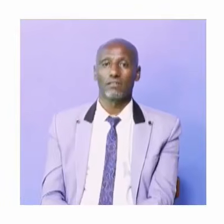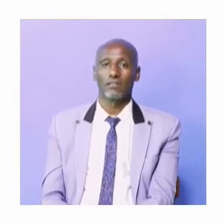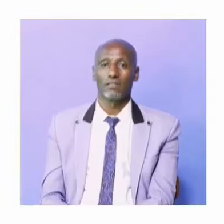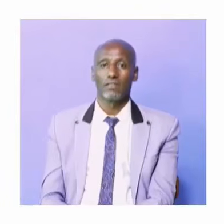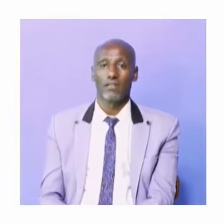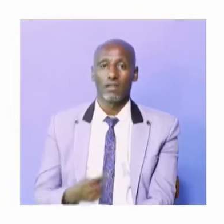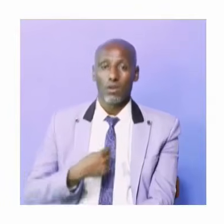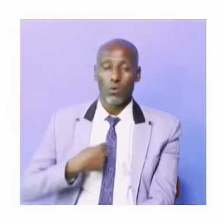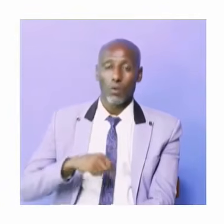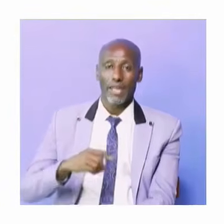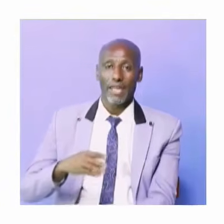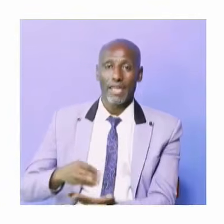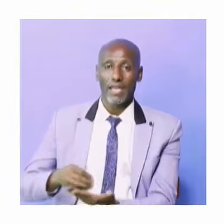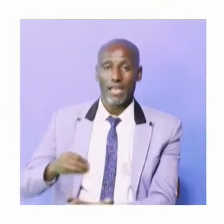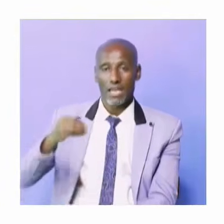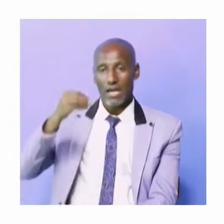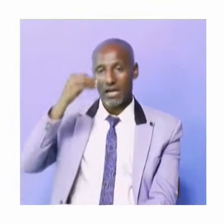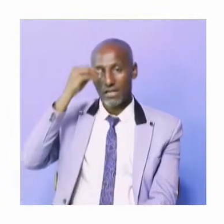learn